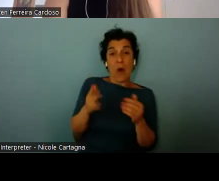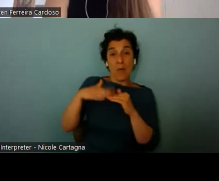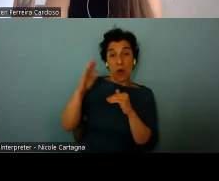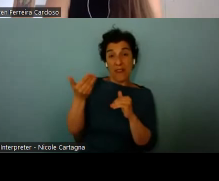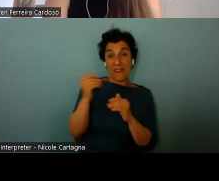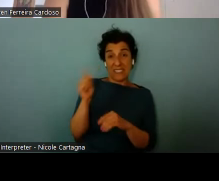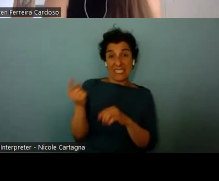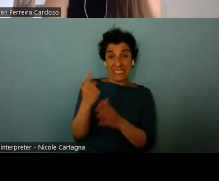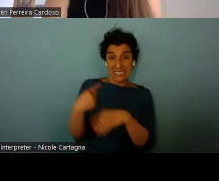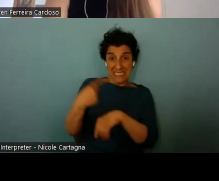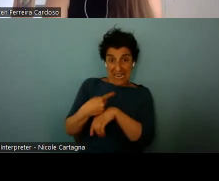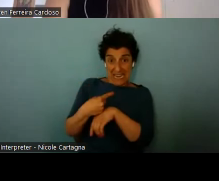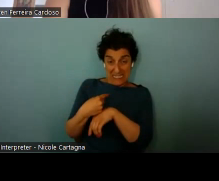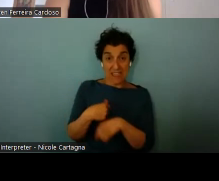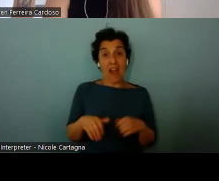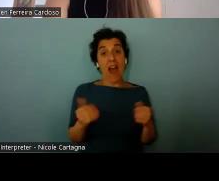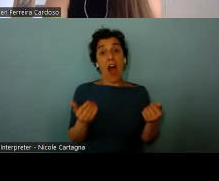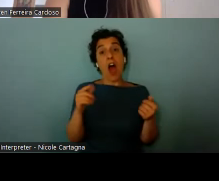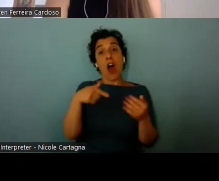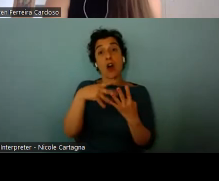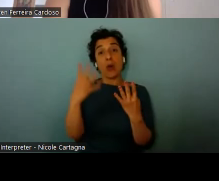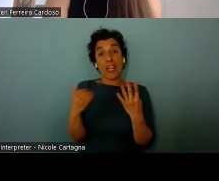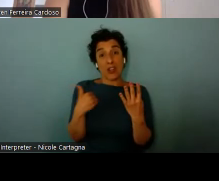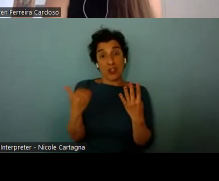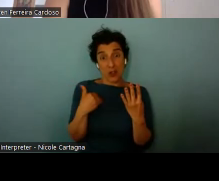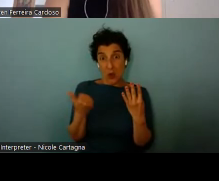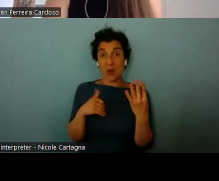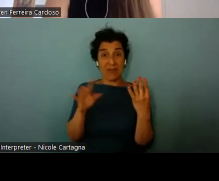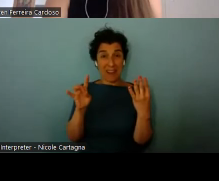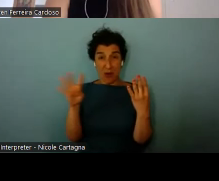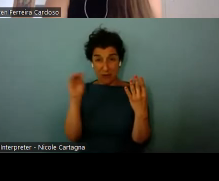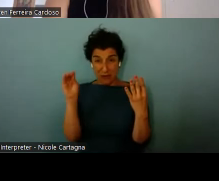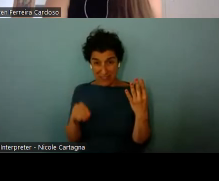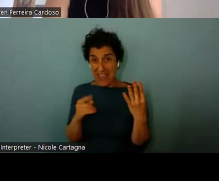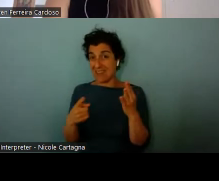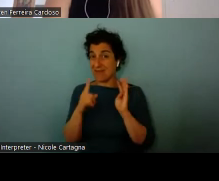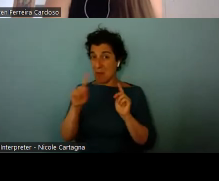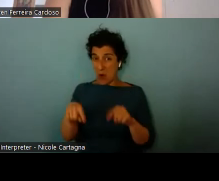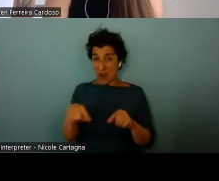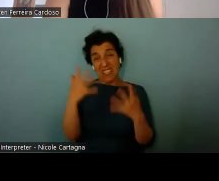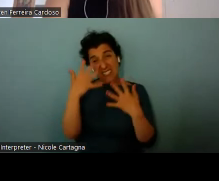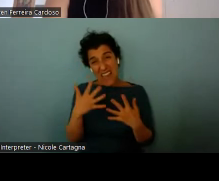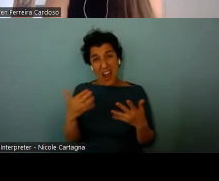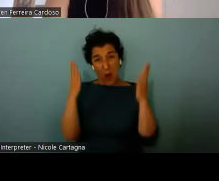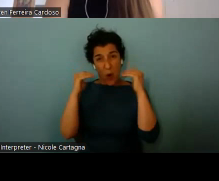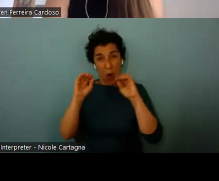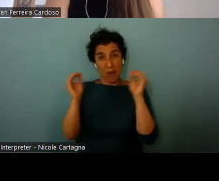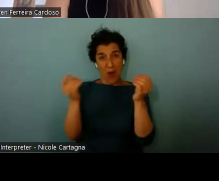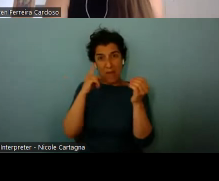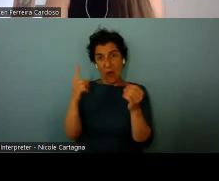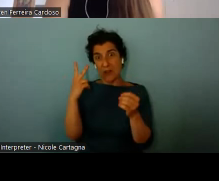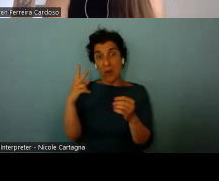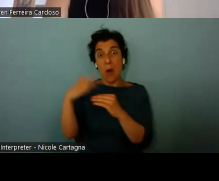84% of non-binary and queer youth reported feeling sad or hopeless for 2 or more weeks in the past year. I mean, the rates of mental